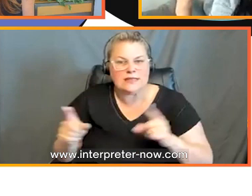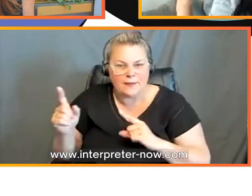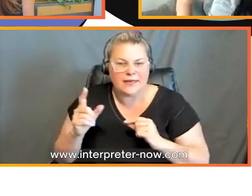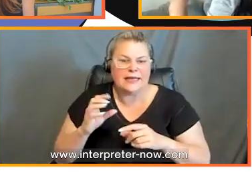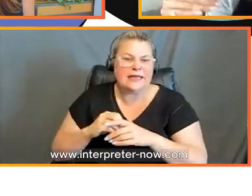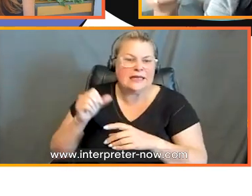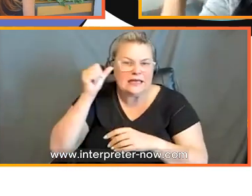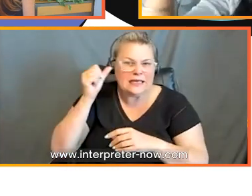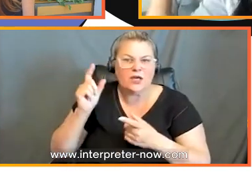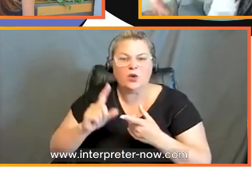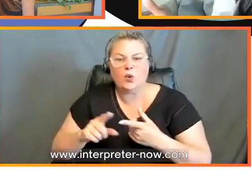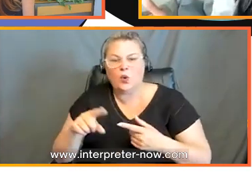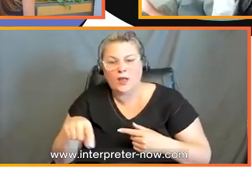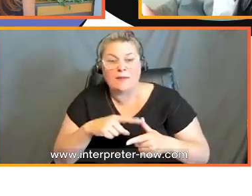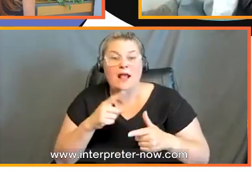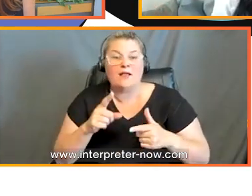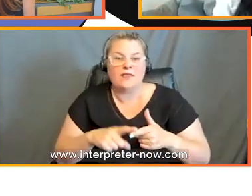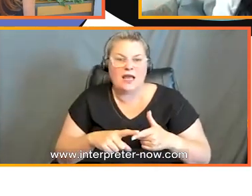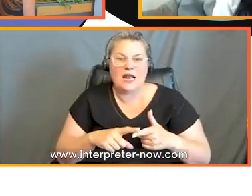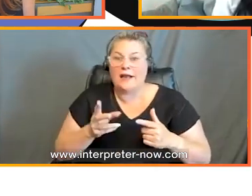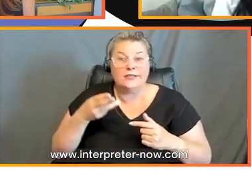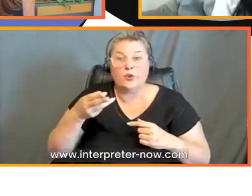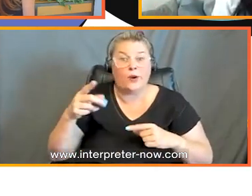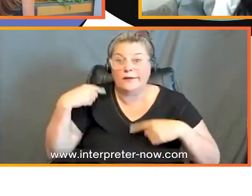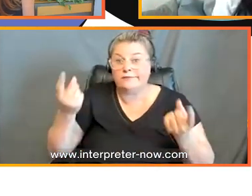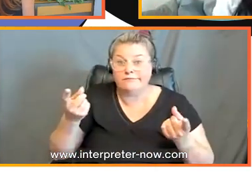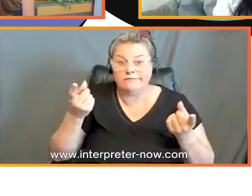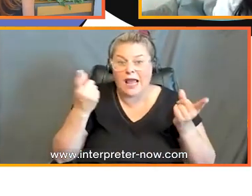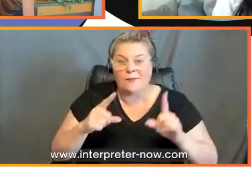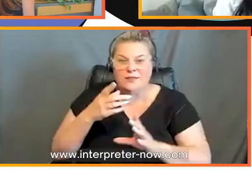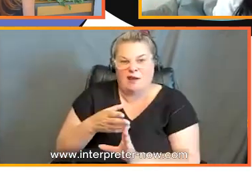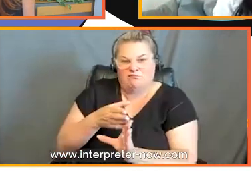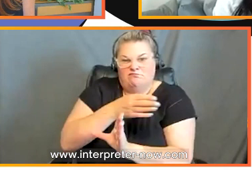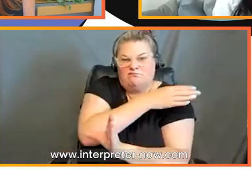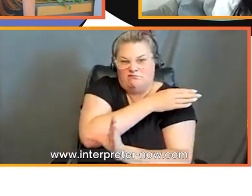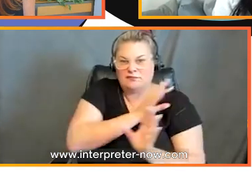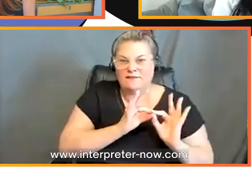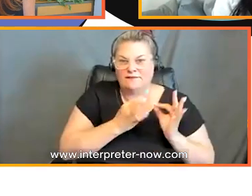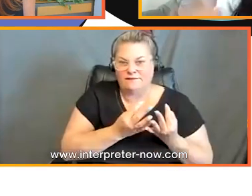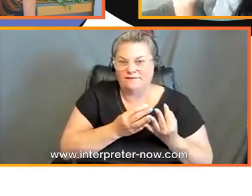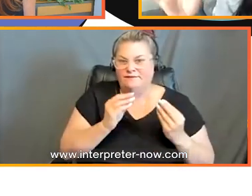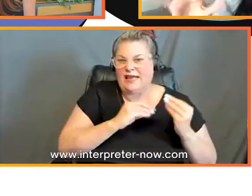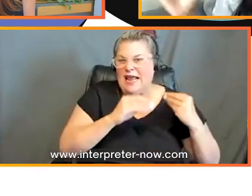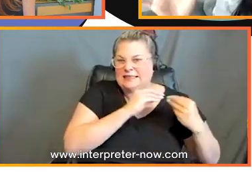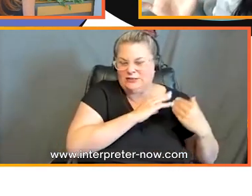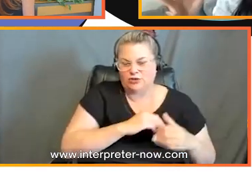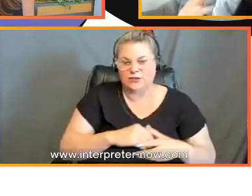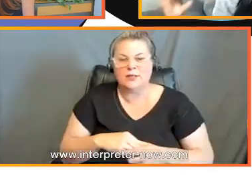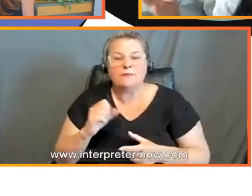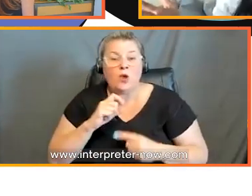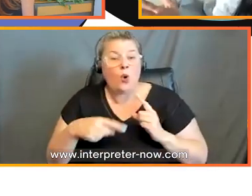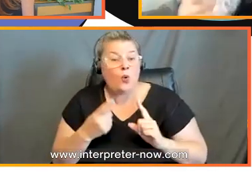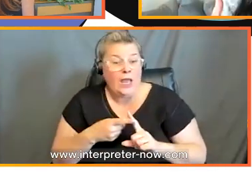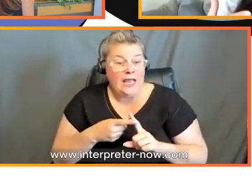that had historically happened to my ancestors. And so when they came to Canada, leaving behind a